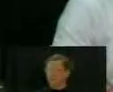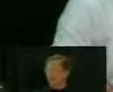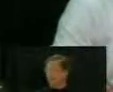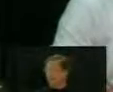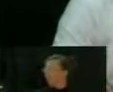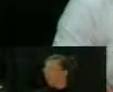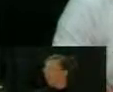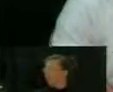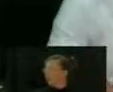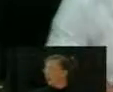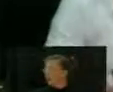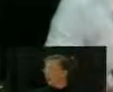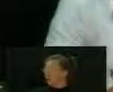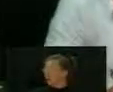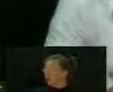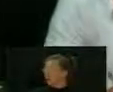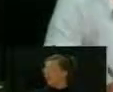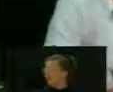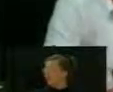No.